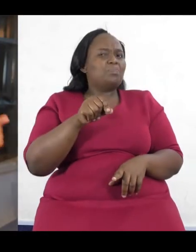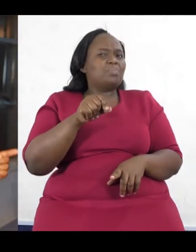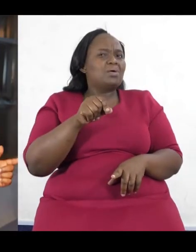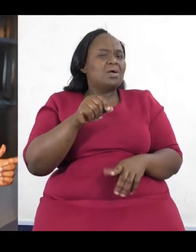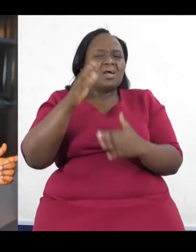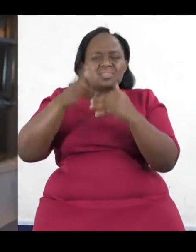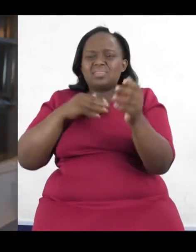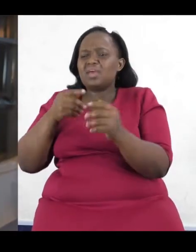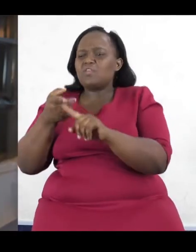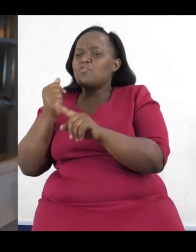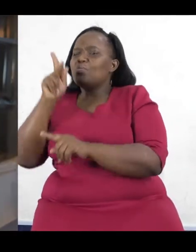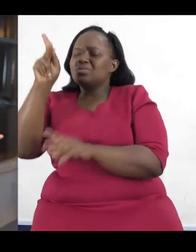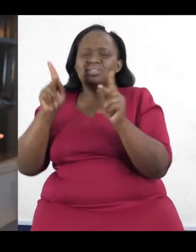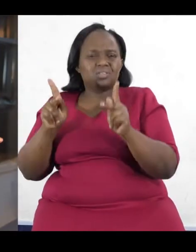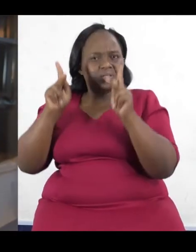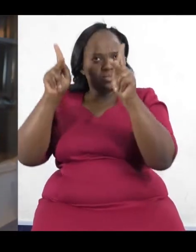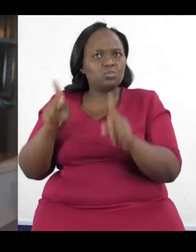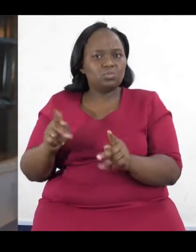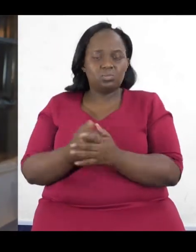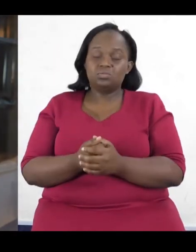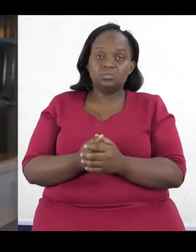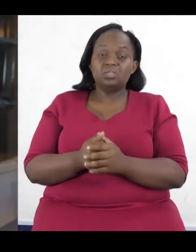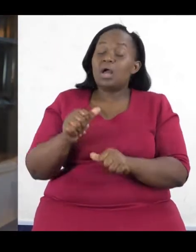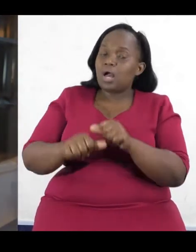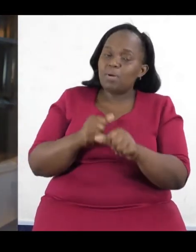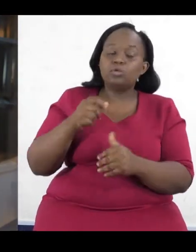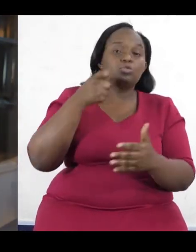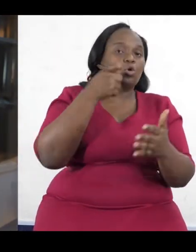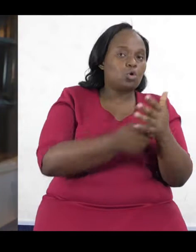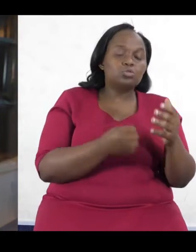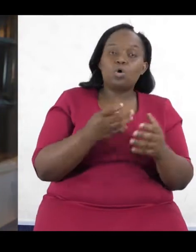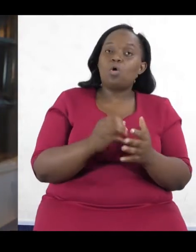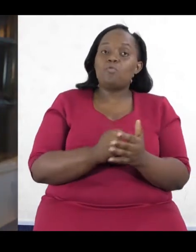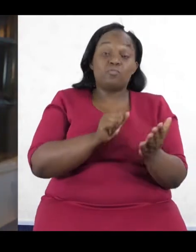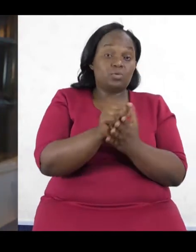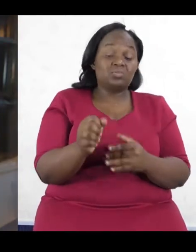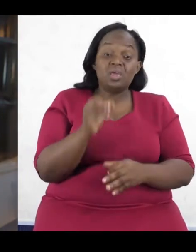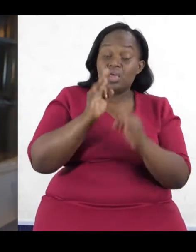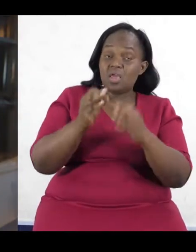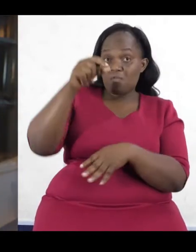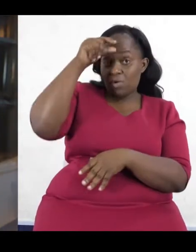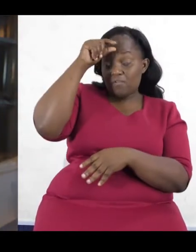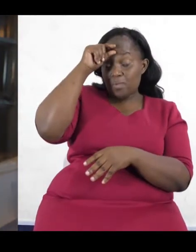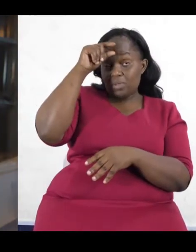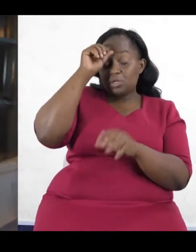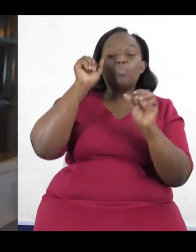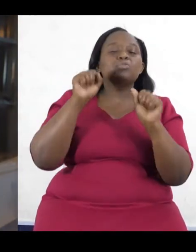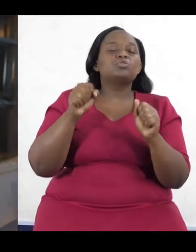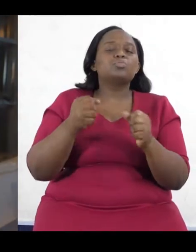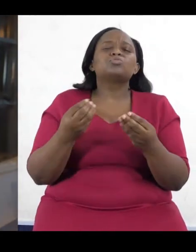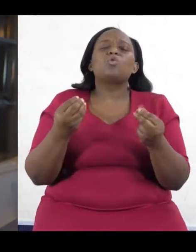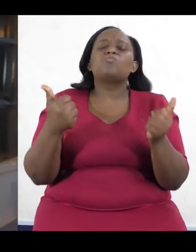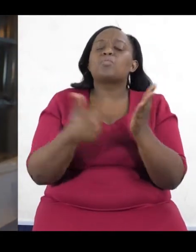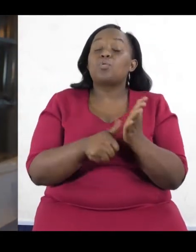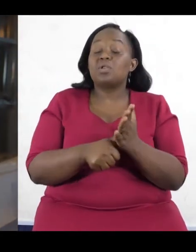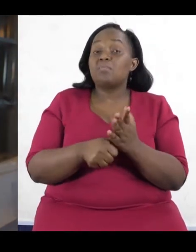from Kisumu? Aspect of cost of production. So if the government can be able to address the aspect of cost,